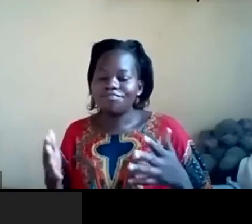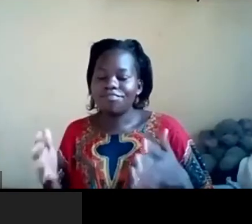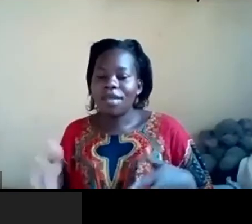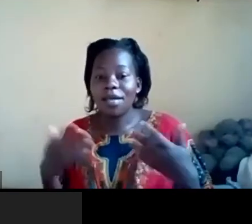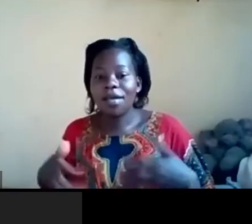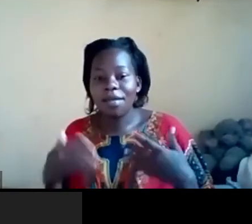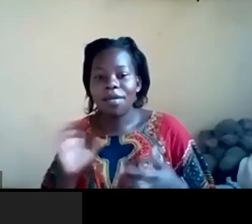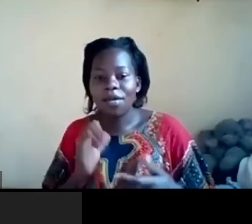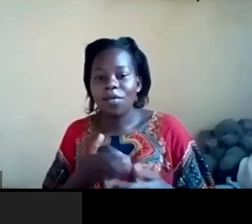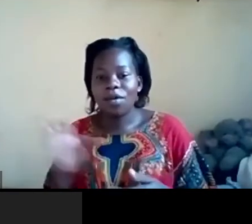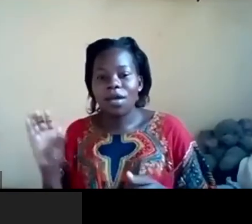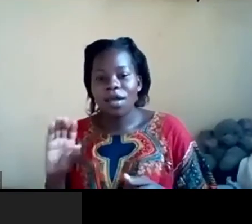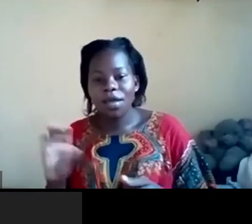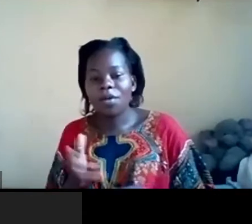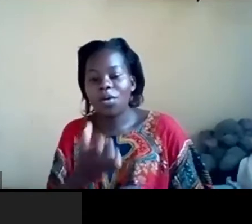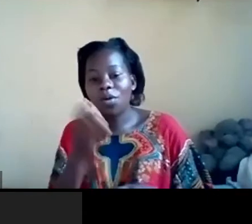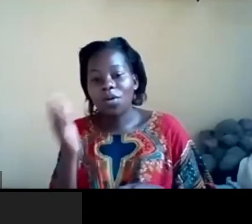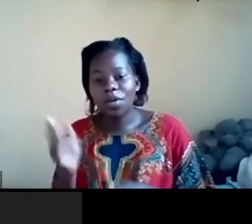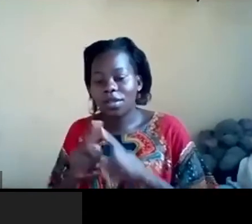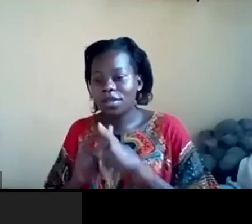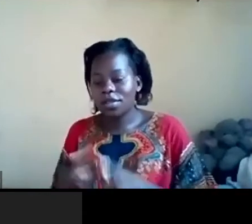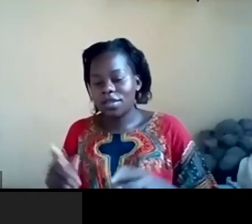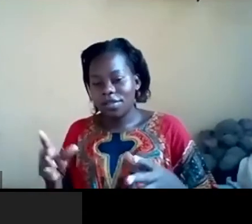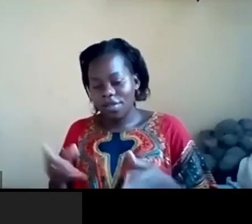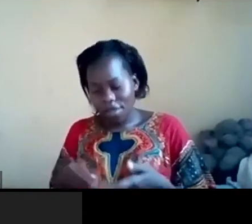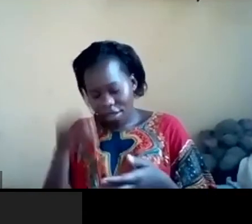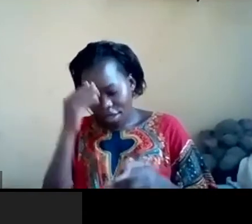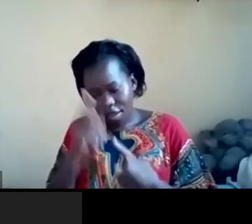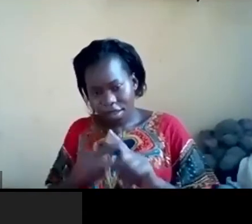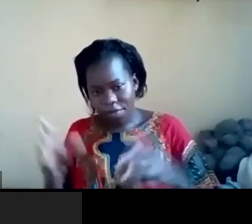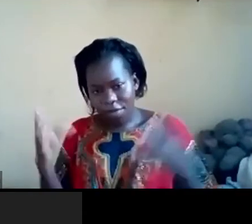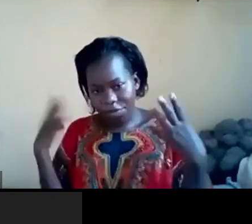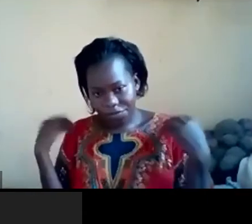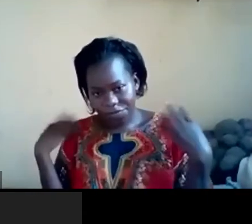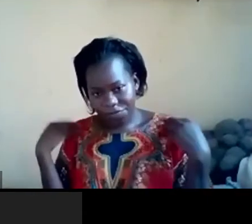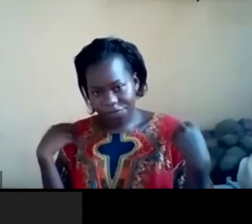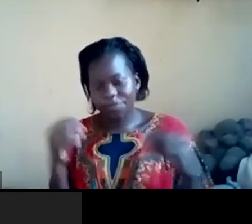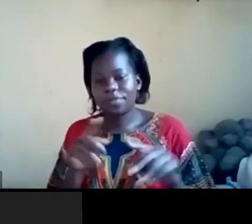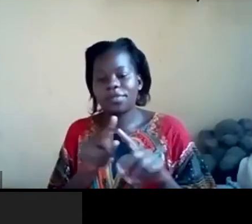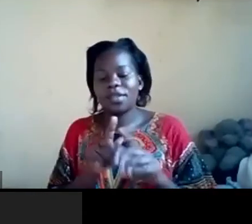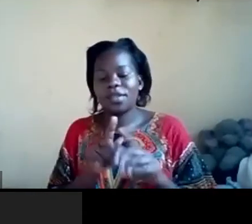has benefited from the various trainings conducted, touching many areas,